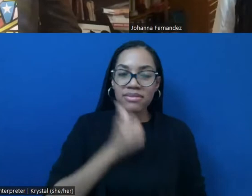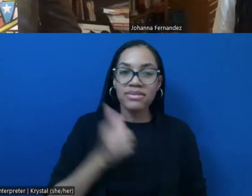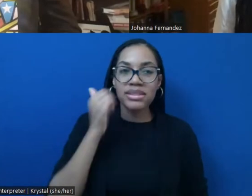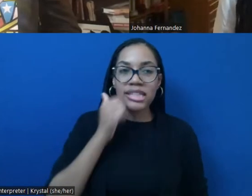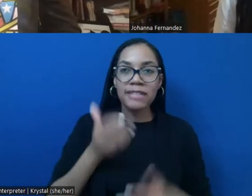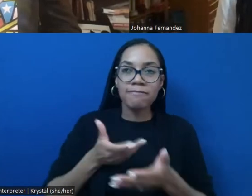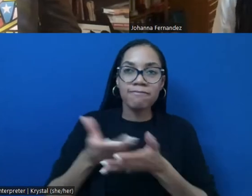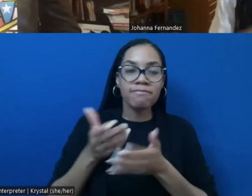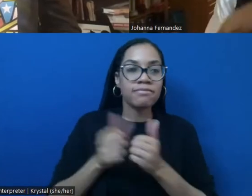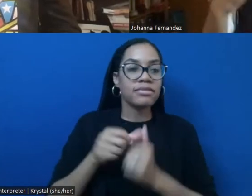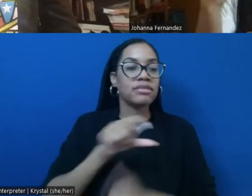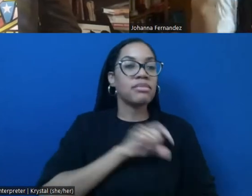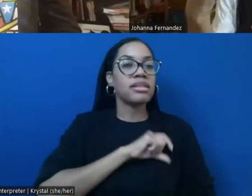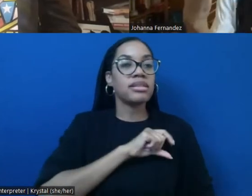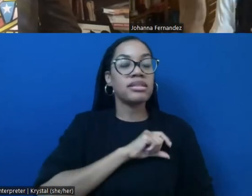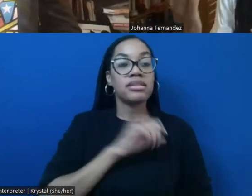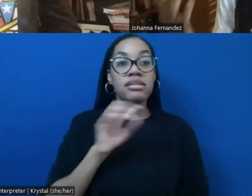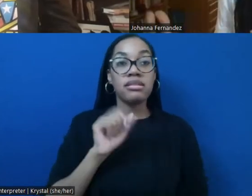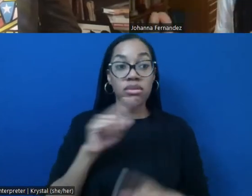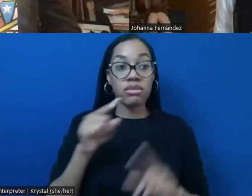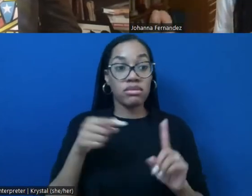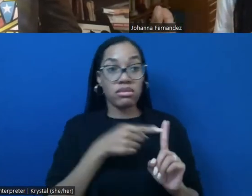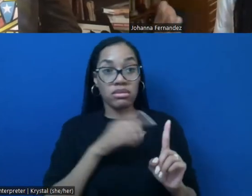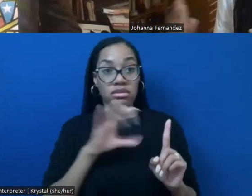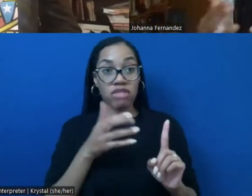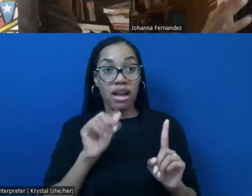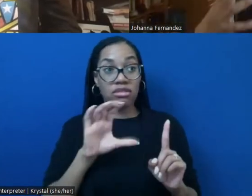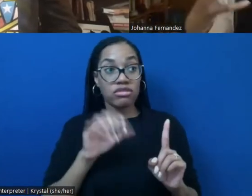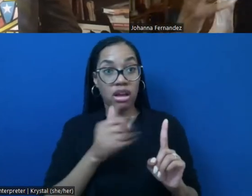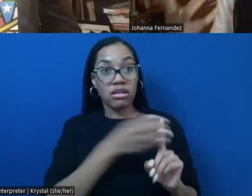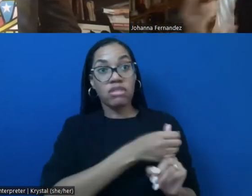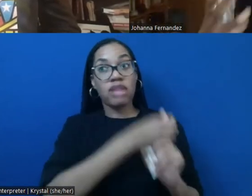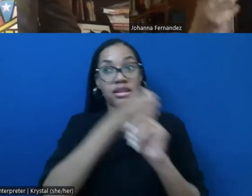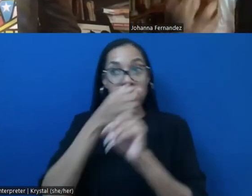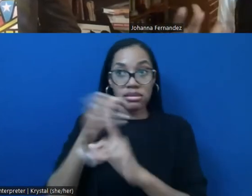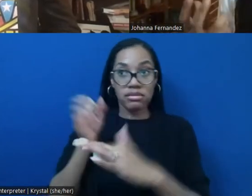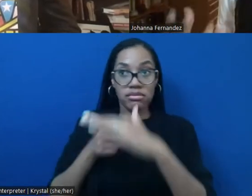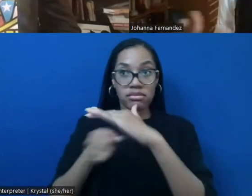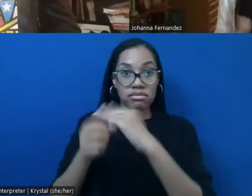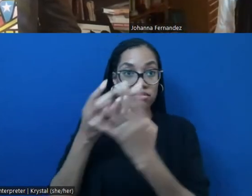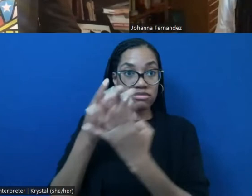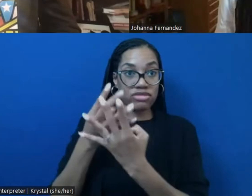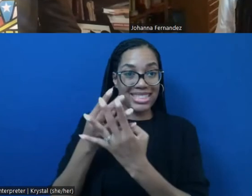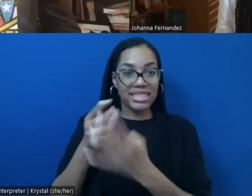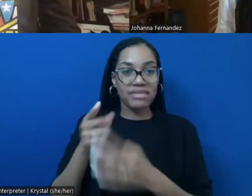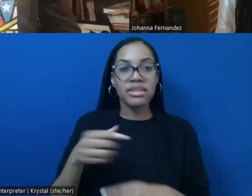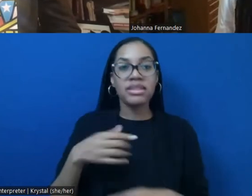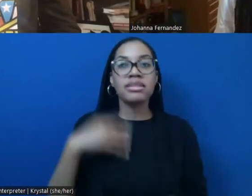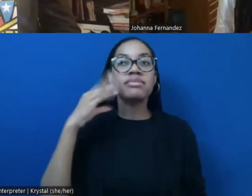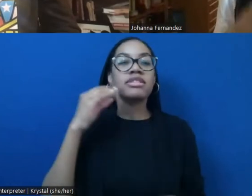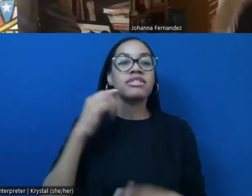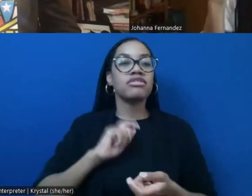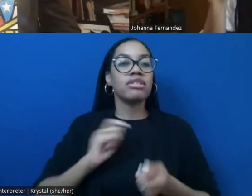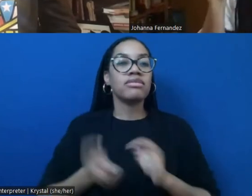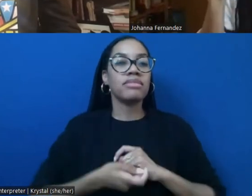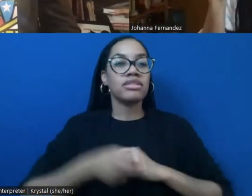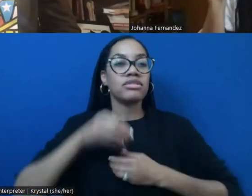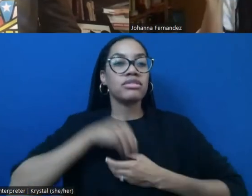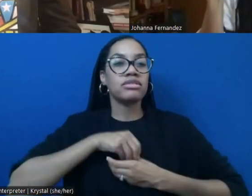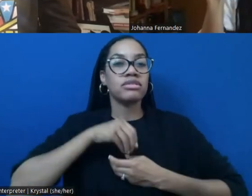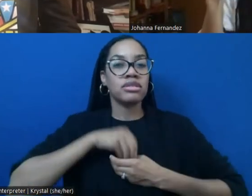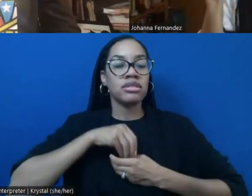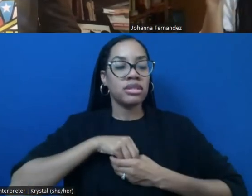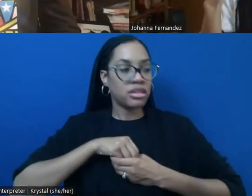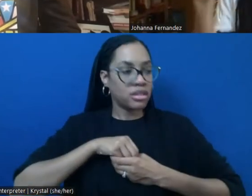with the police. So when he gets to prison, where he experiences a transformation, and he starts